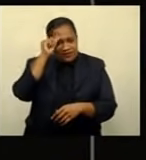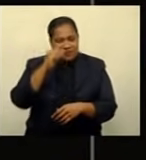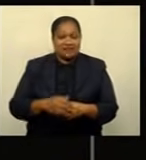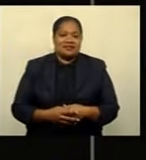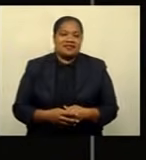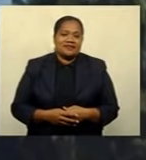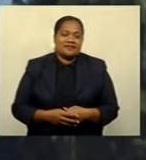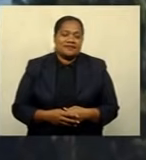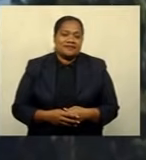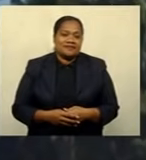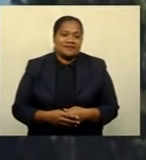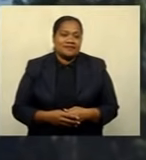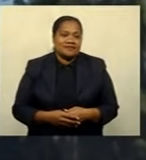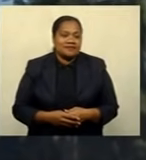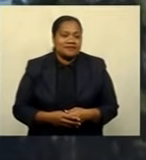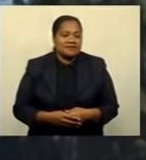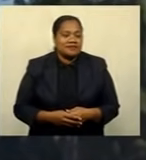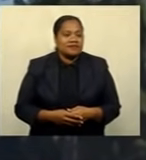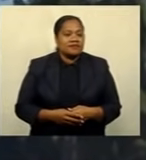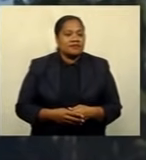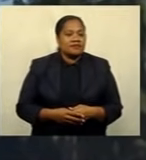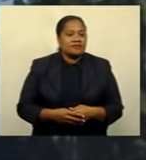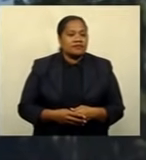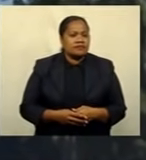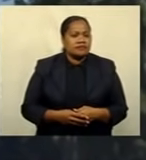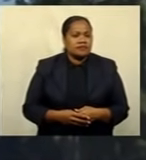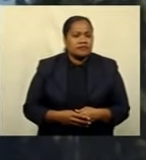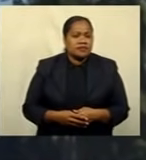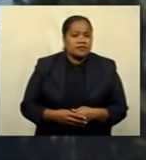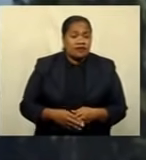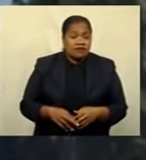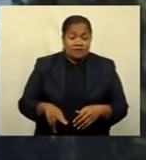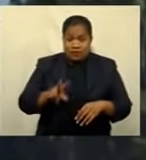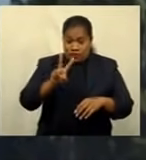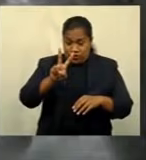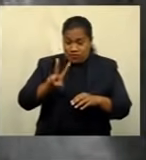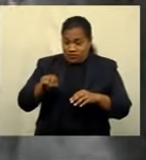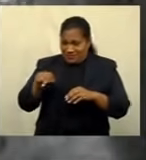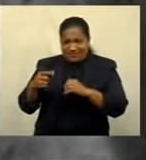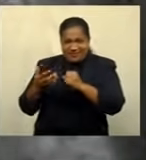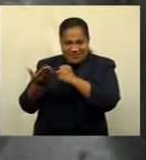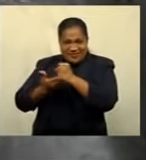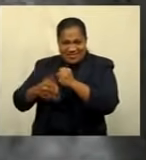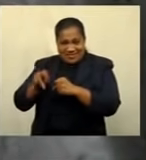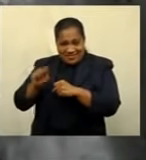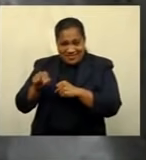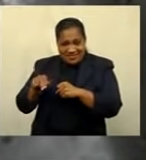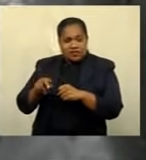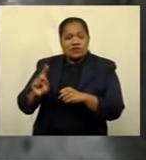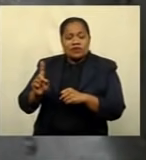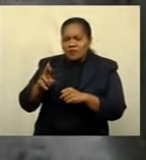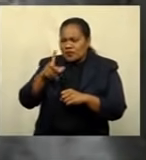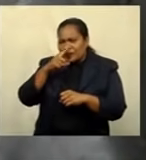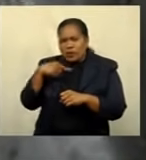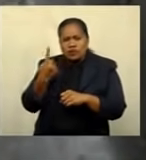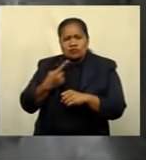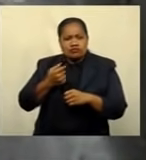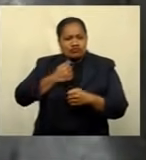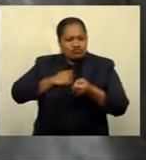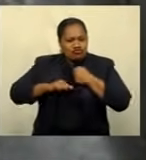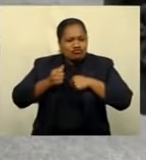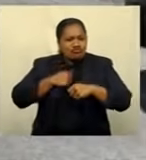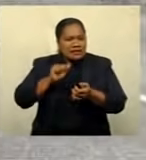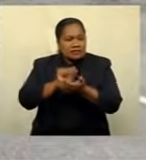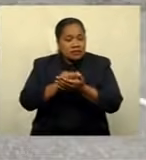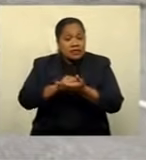Felipe Naikaso has more. To keep these two basic necessities running for people who may be struggling, $11